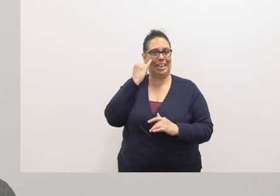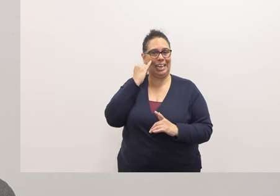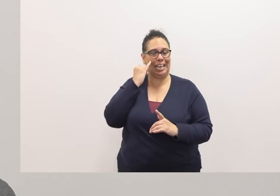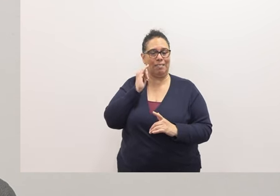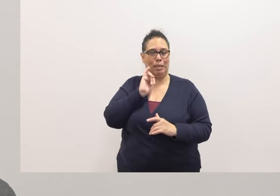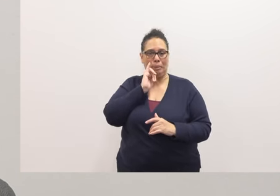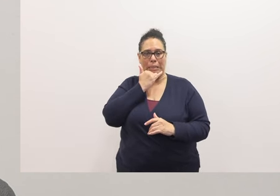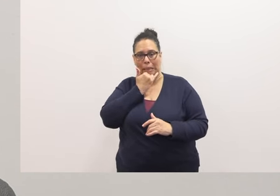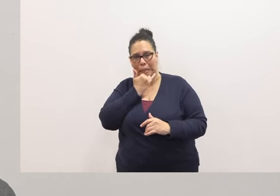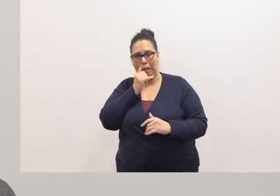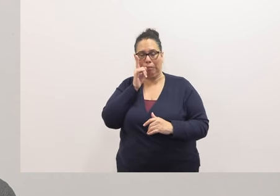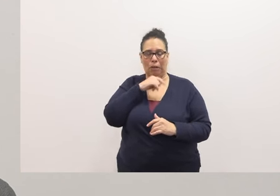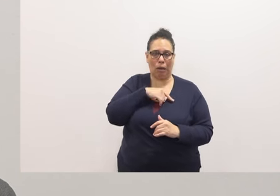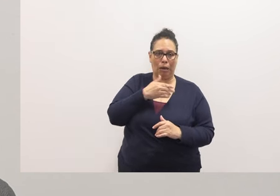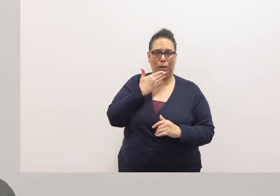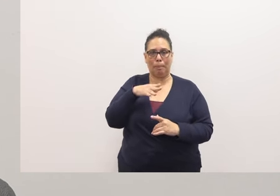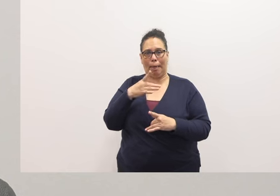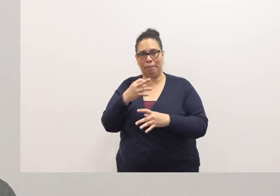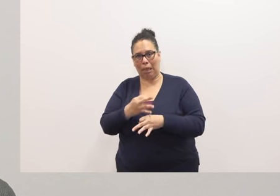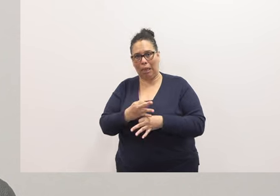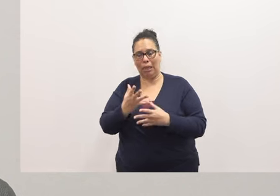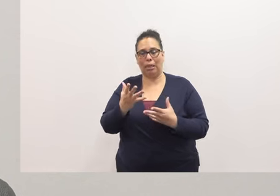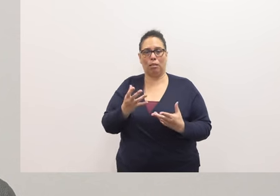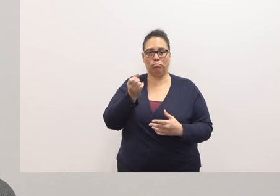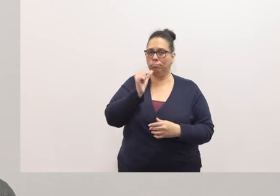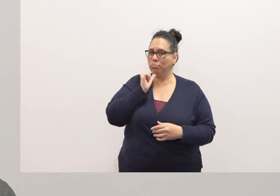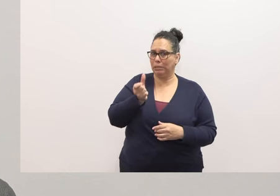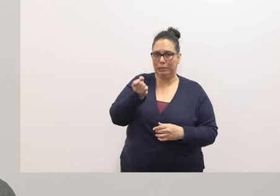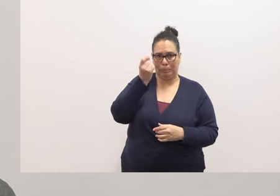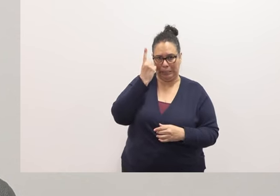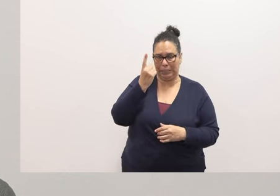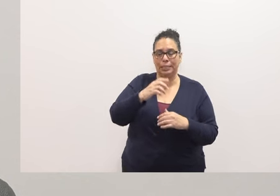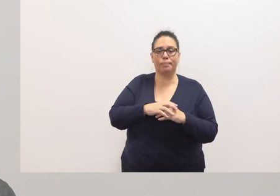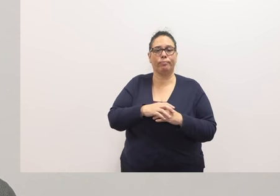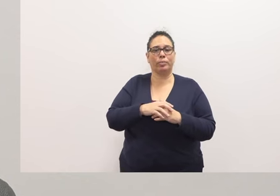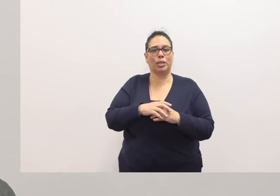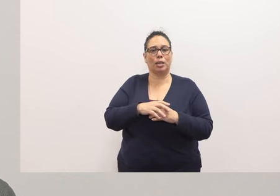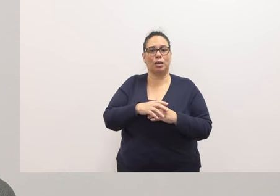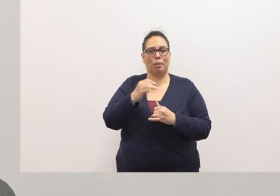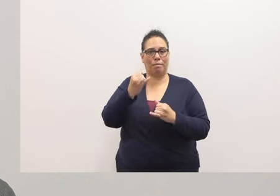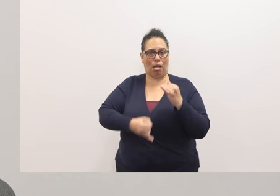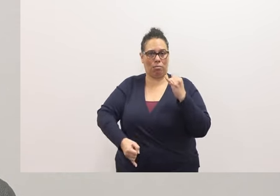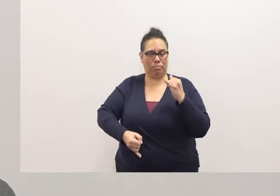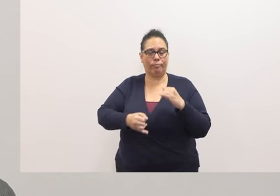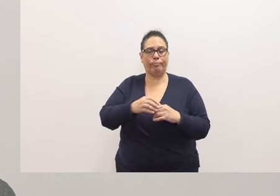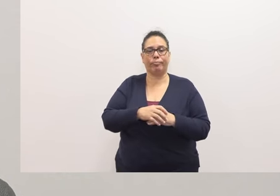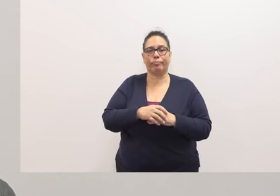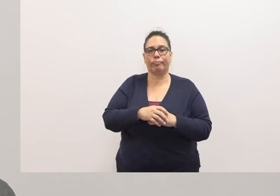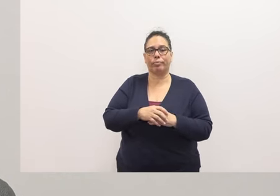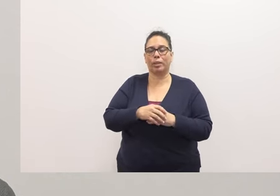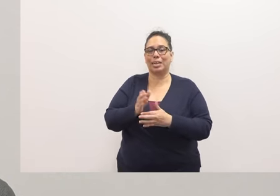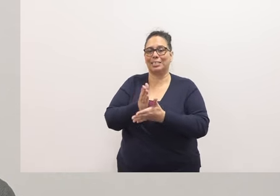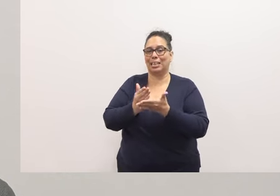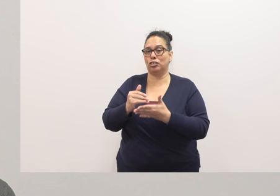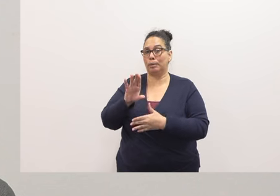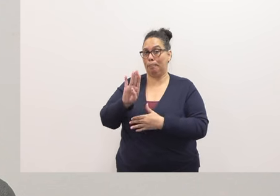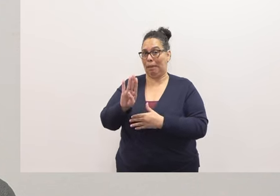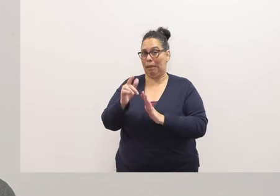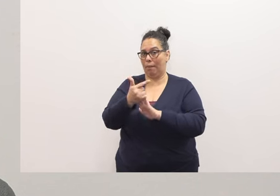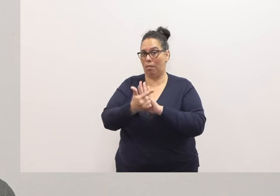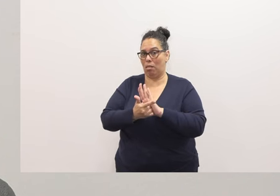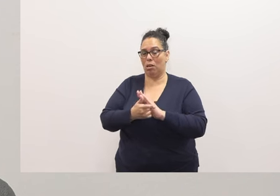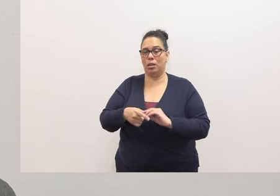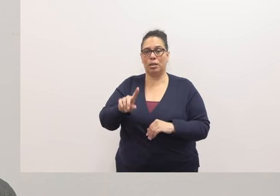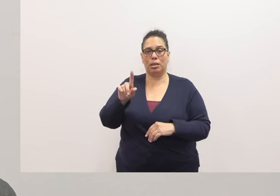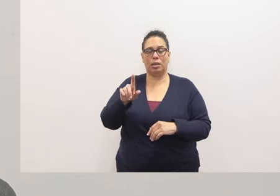mistake, fraud, bad faith, or incompetency shall be final. And then the section B of that law says